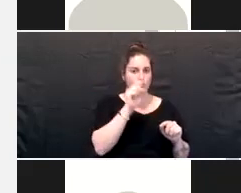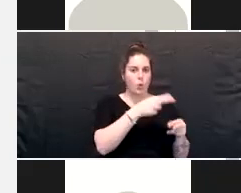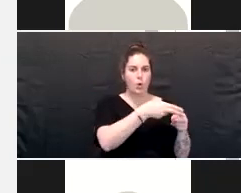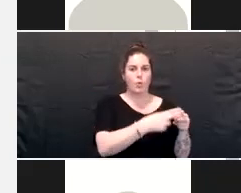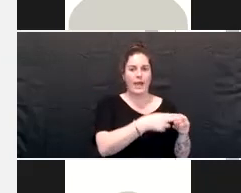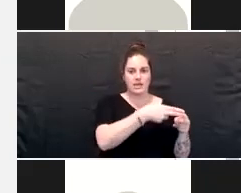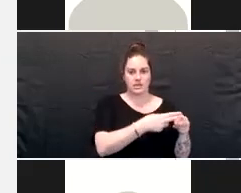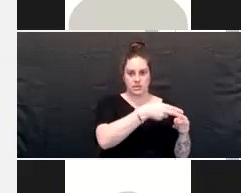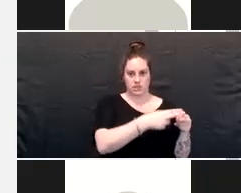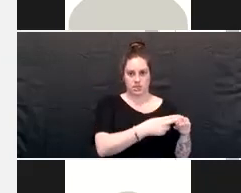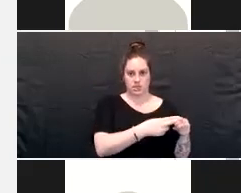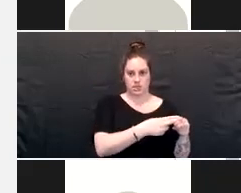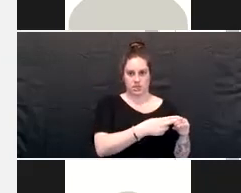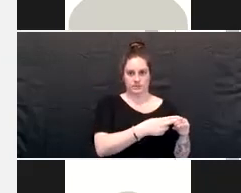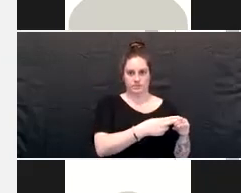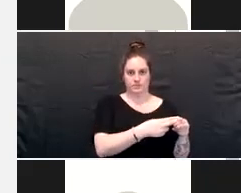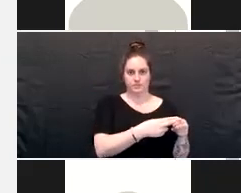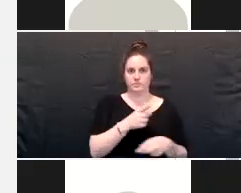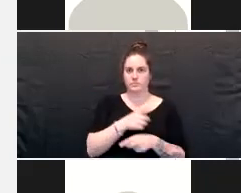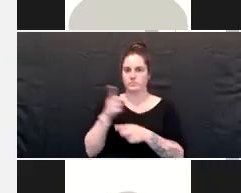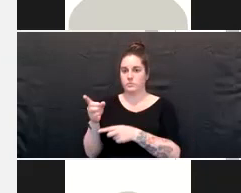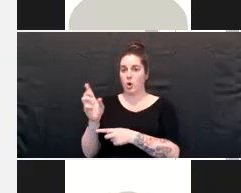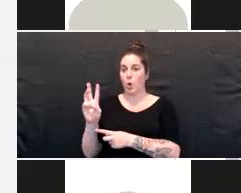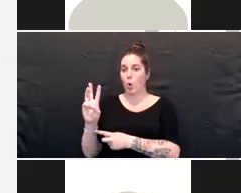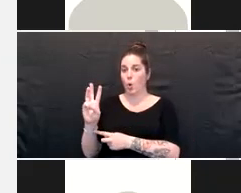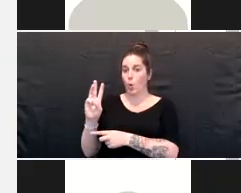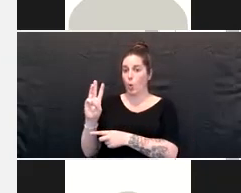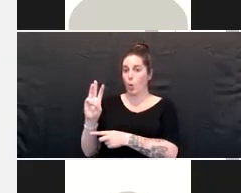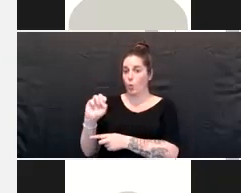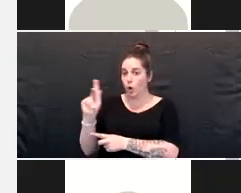This work W